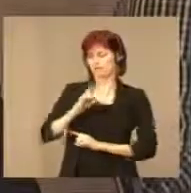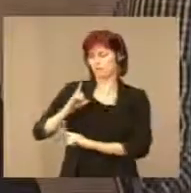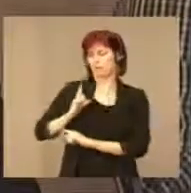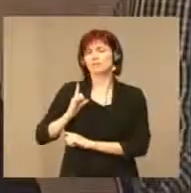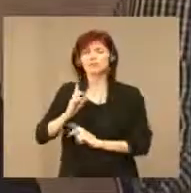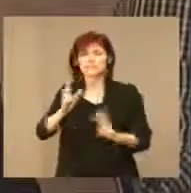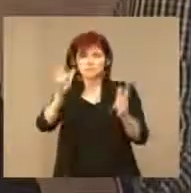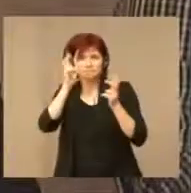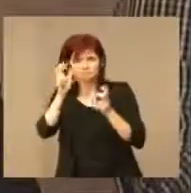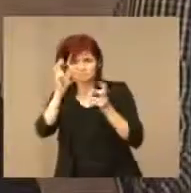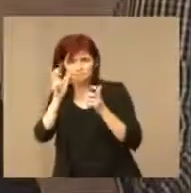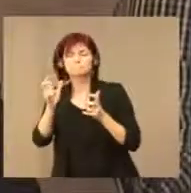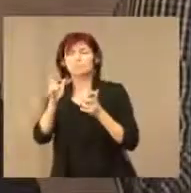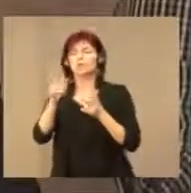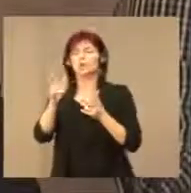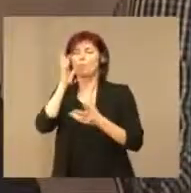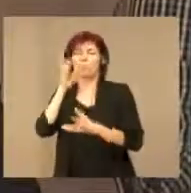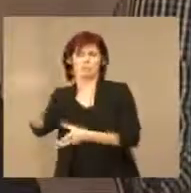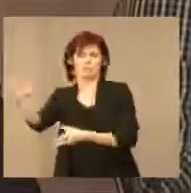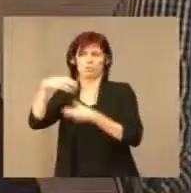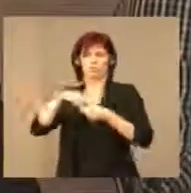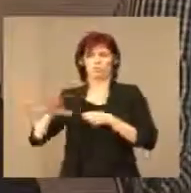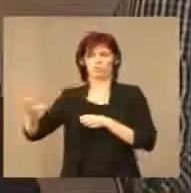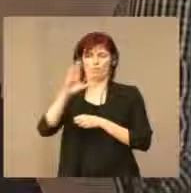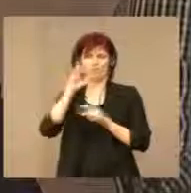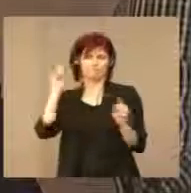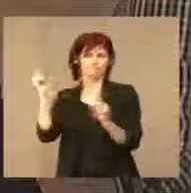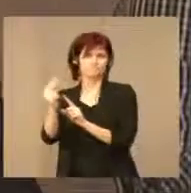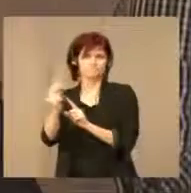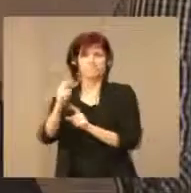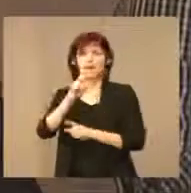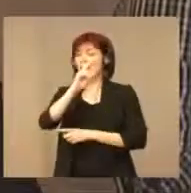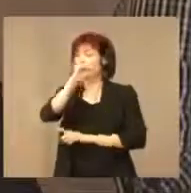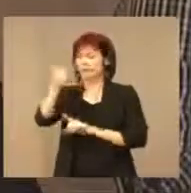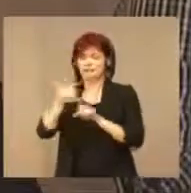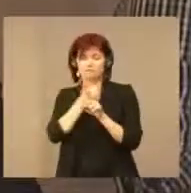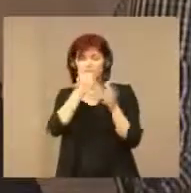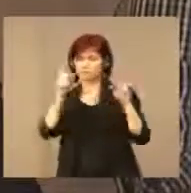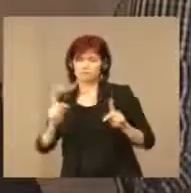into consideration and make sure that every voice is heard.